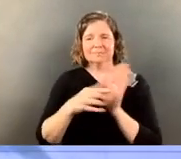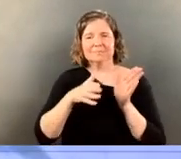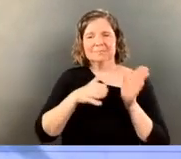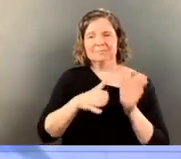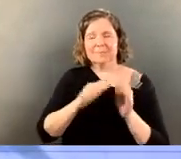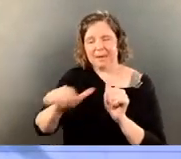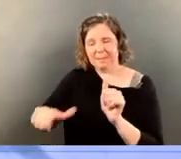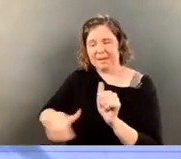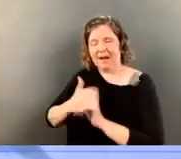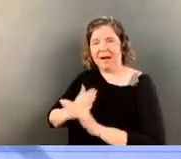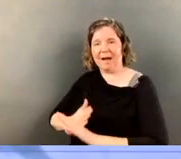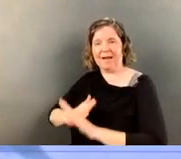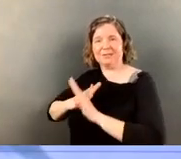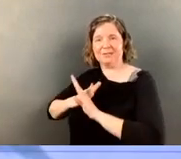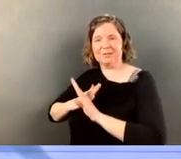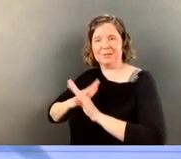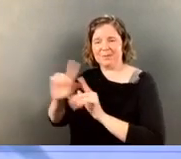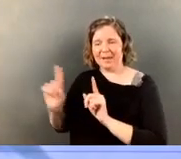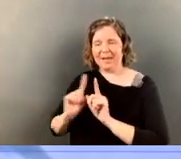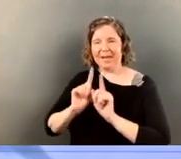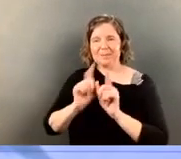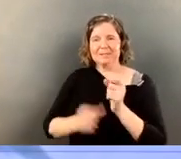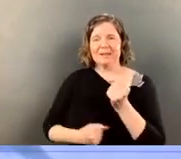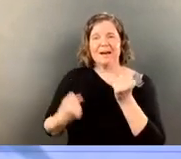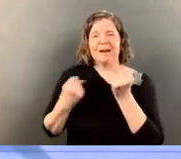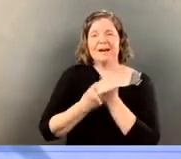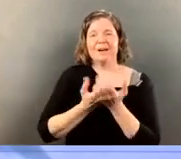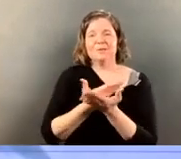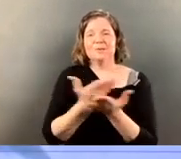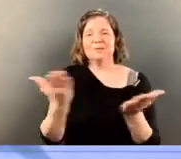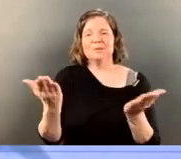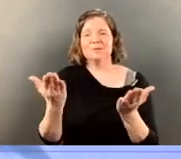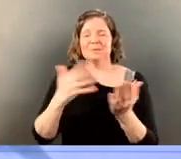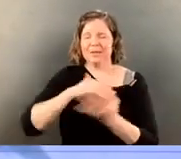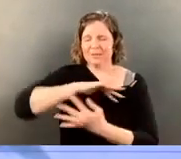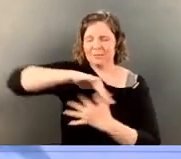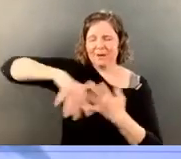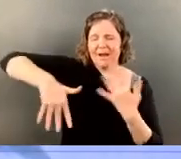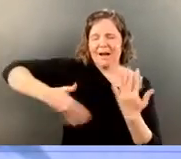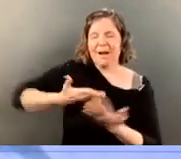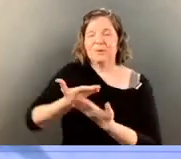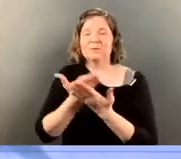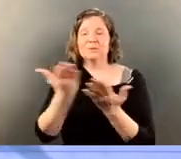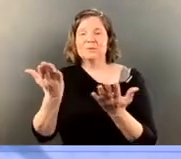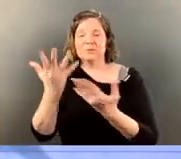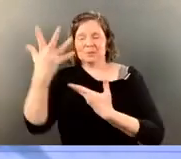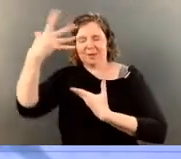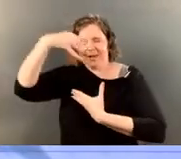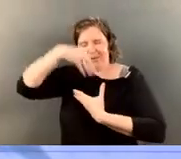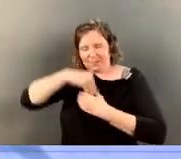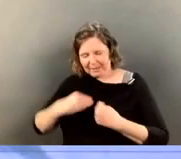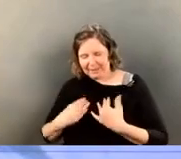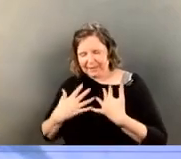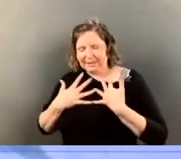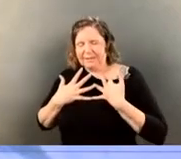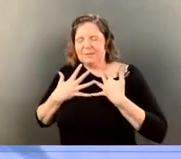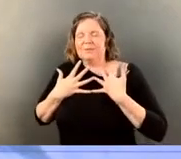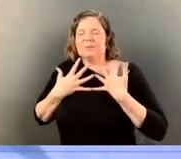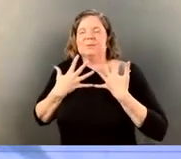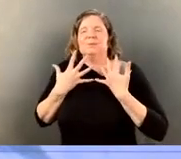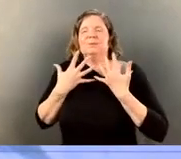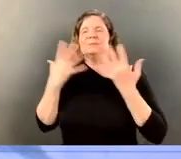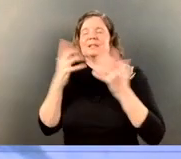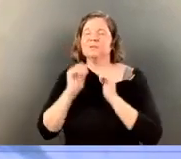you and behind you and beside you, all around you and within